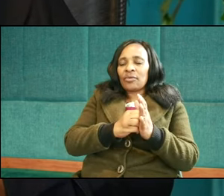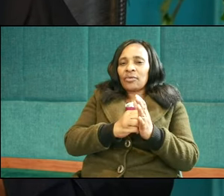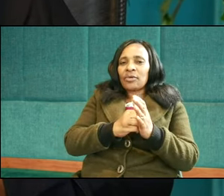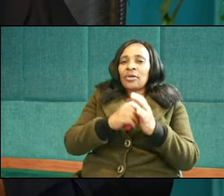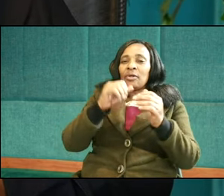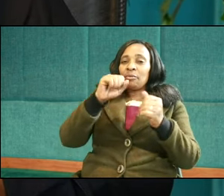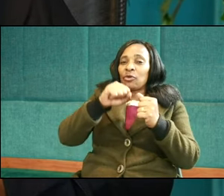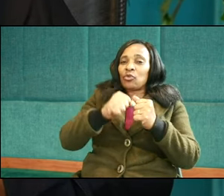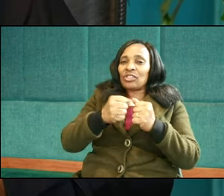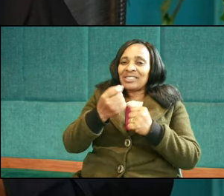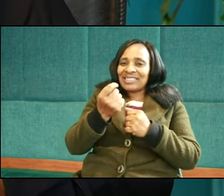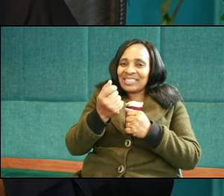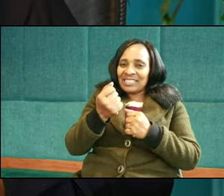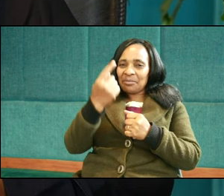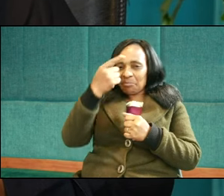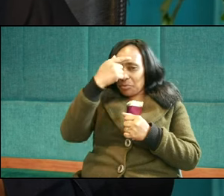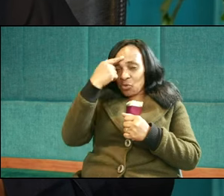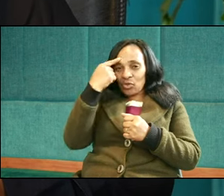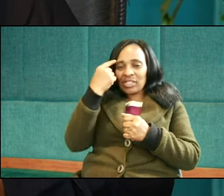cease because they are few.